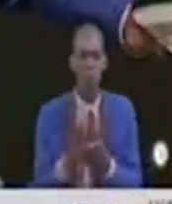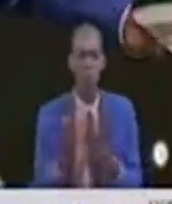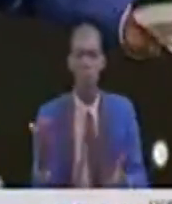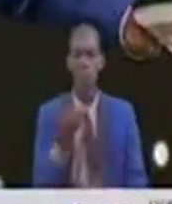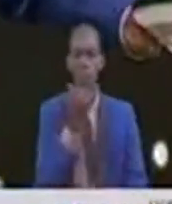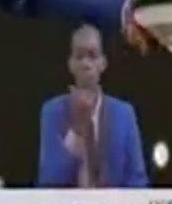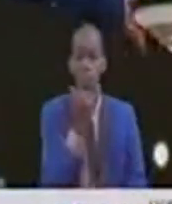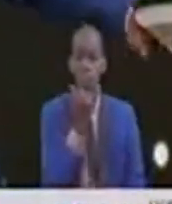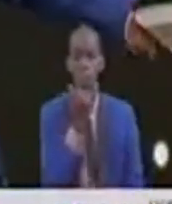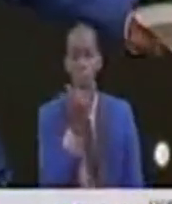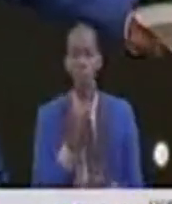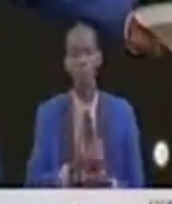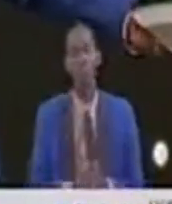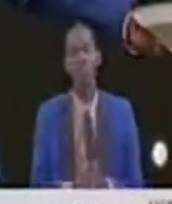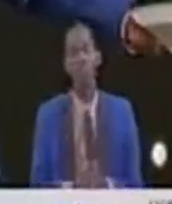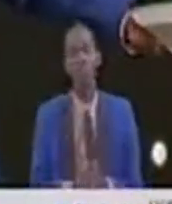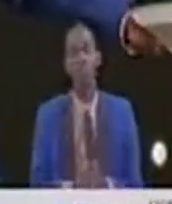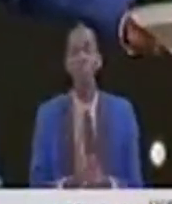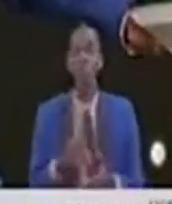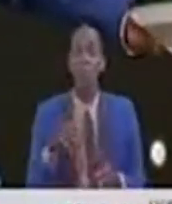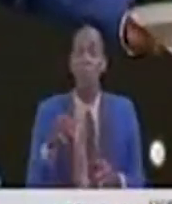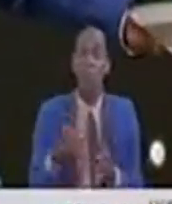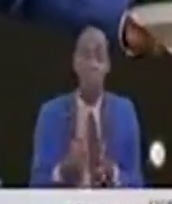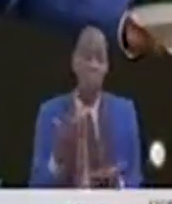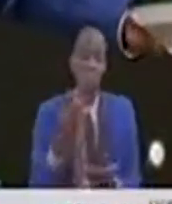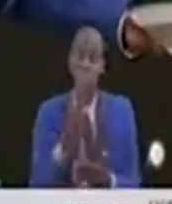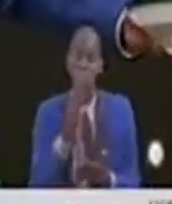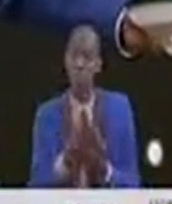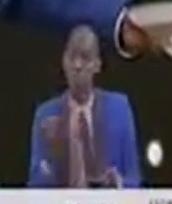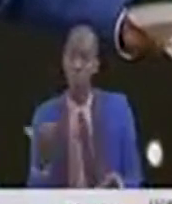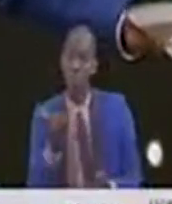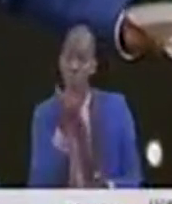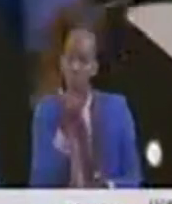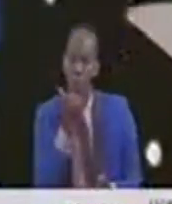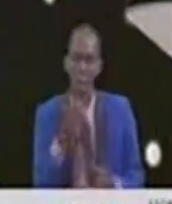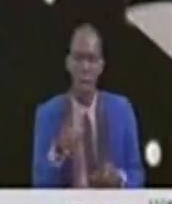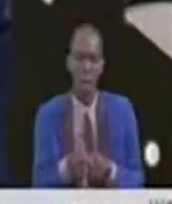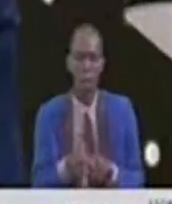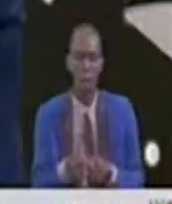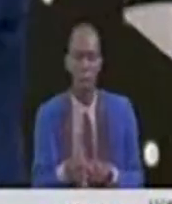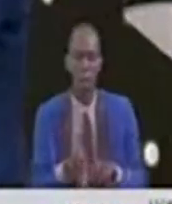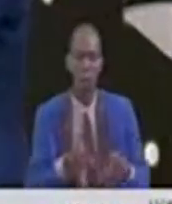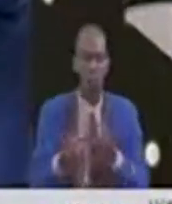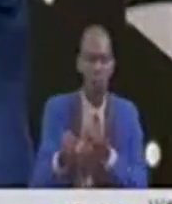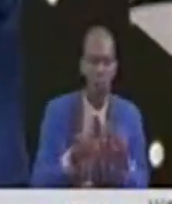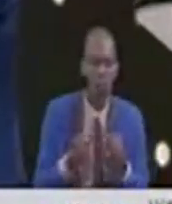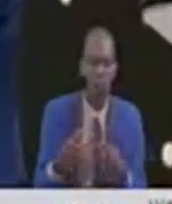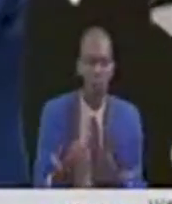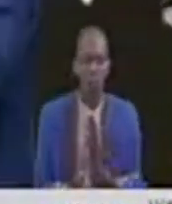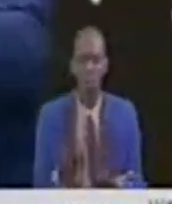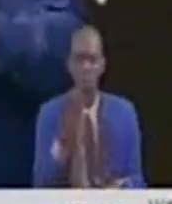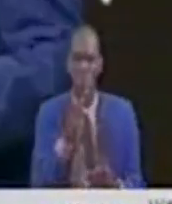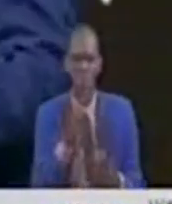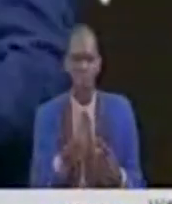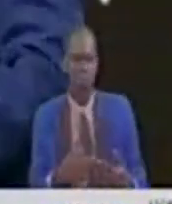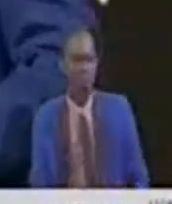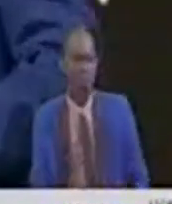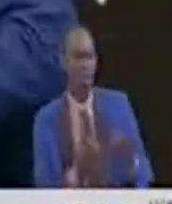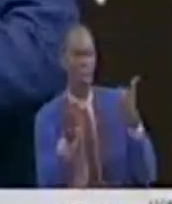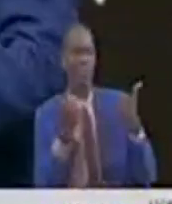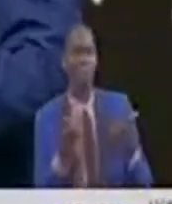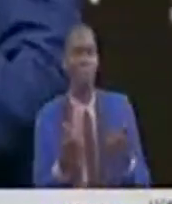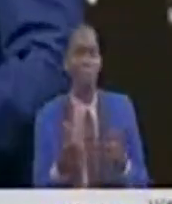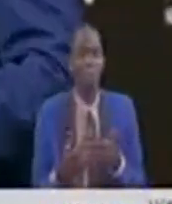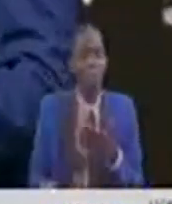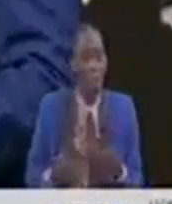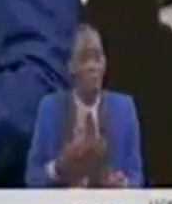be something of the flesh. It may be something like fighting. It may be like confrontation. Whatever it is,